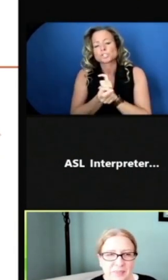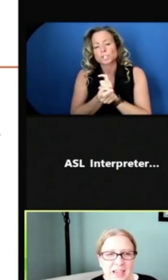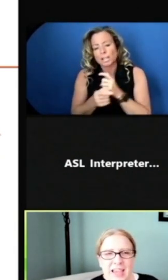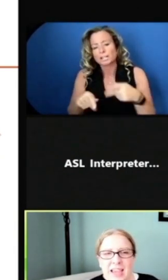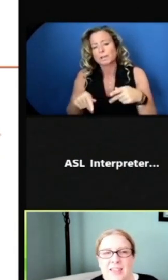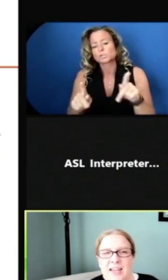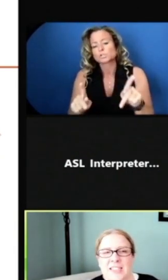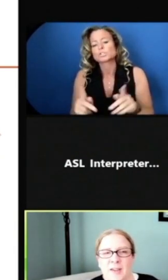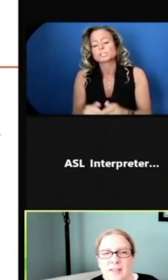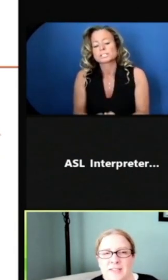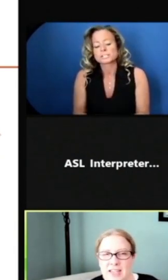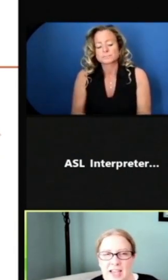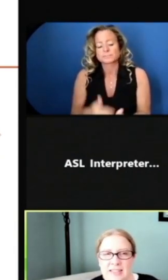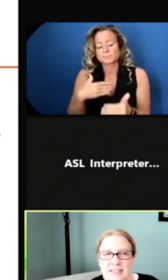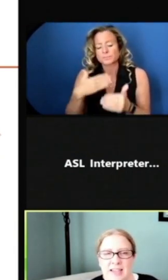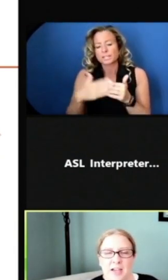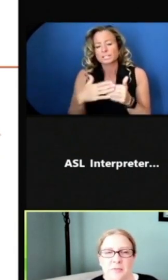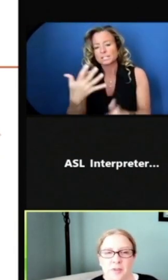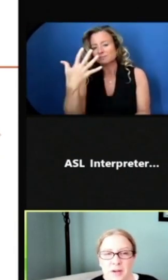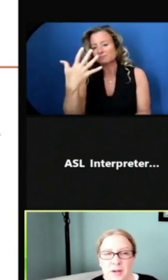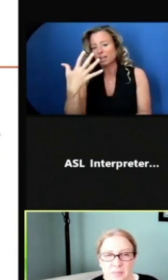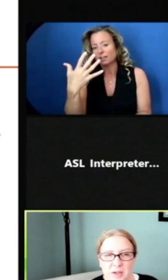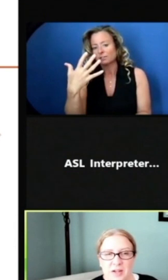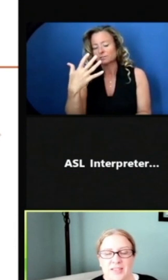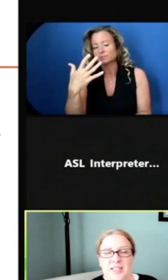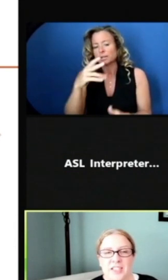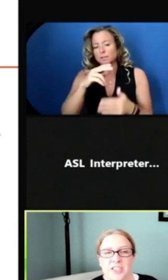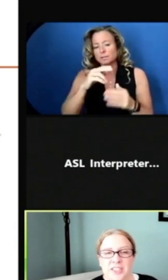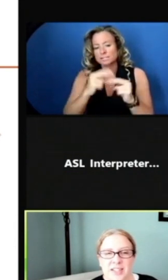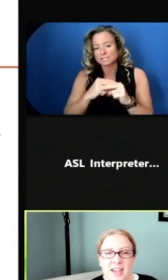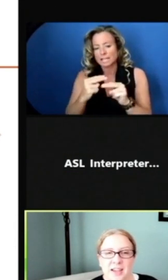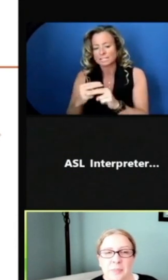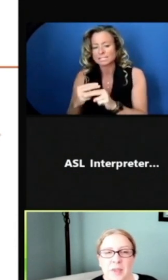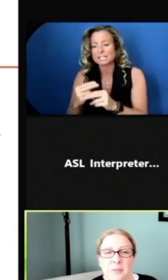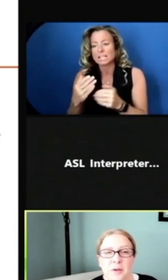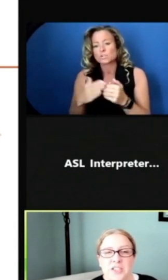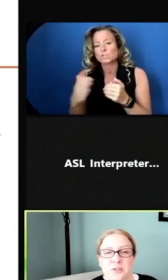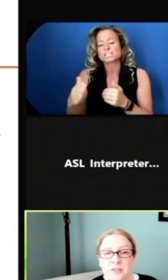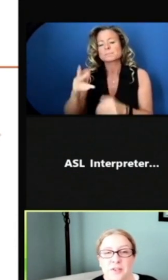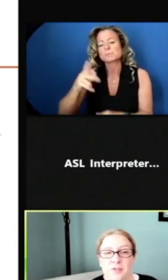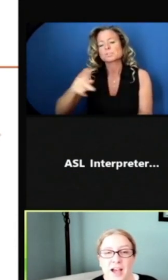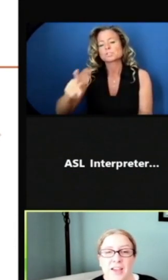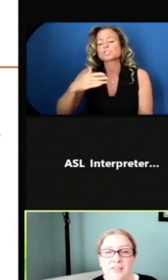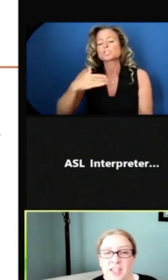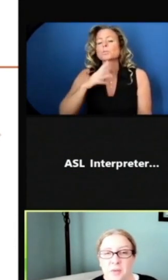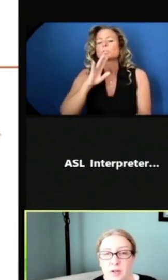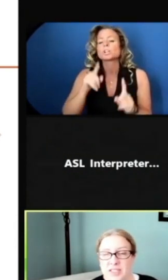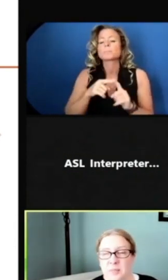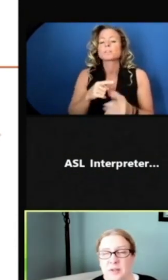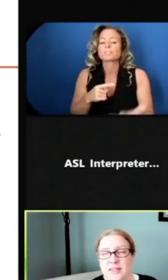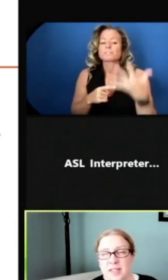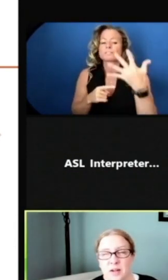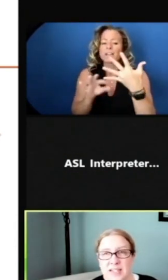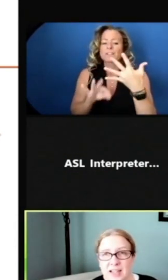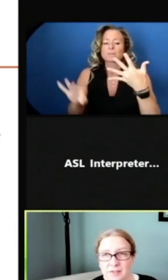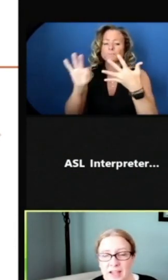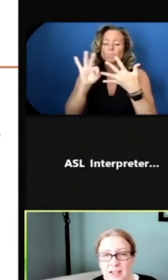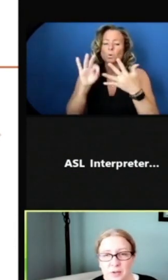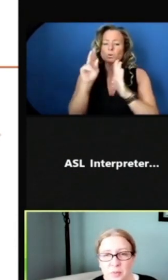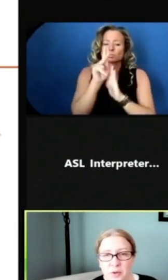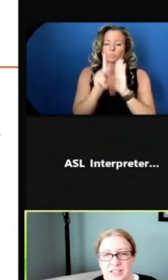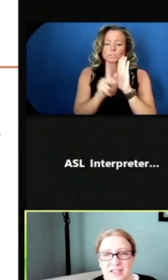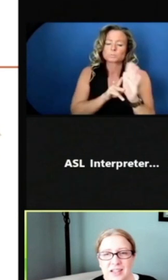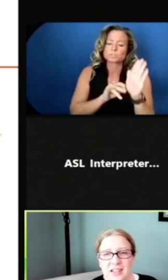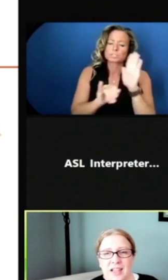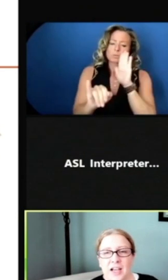opportunities. In the next 5 slides, and for the rest of my presentation today, I'm going to review the 5 key principles that were identified